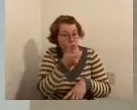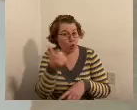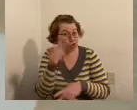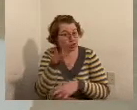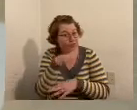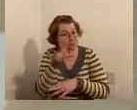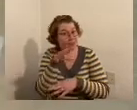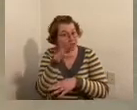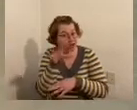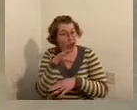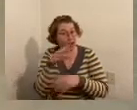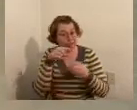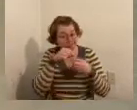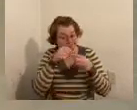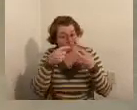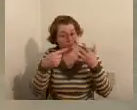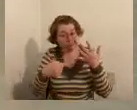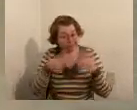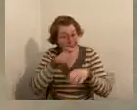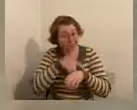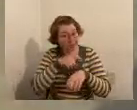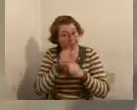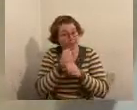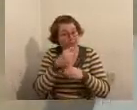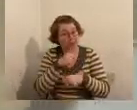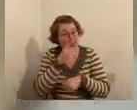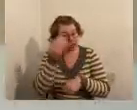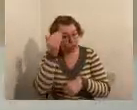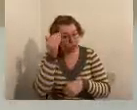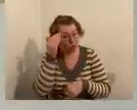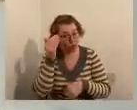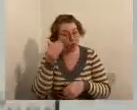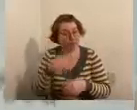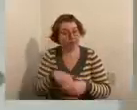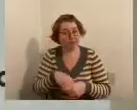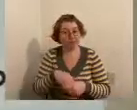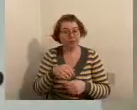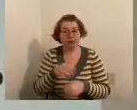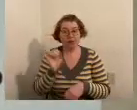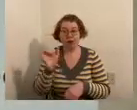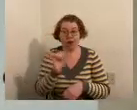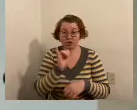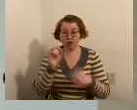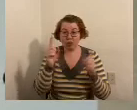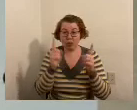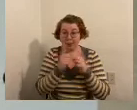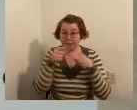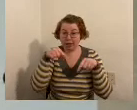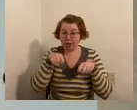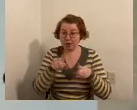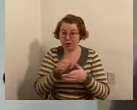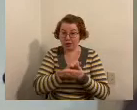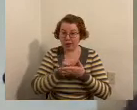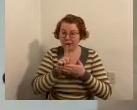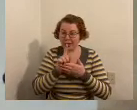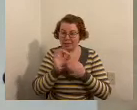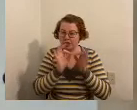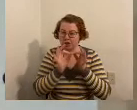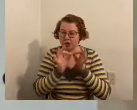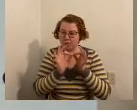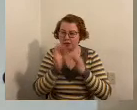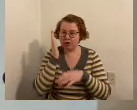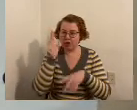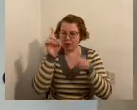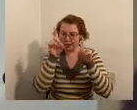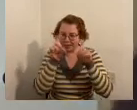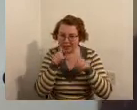video several times because you want to make sure you know it. Also, when we meet during the week, the interpreters will test you on some of these